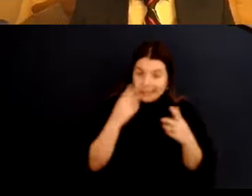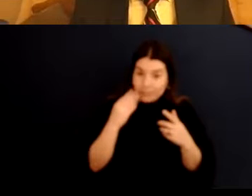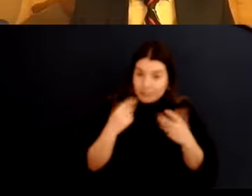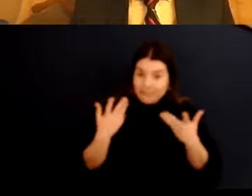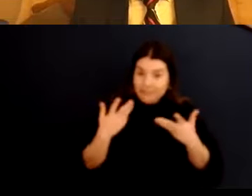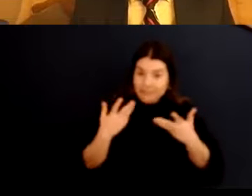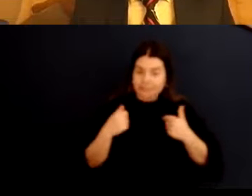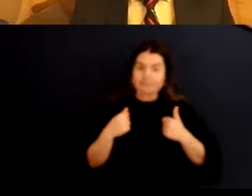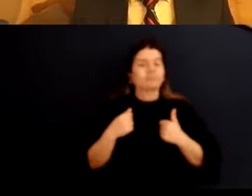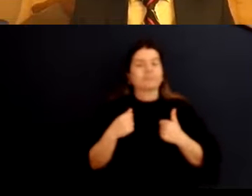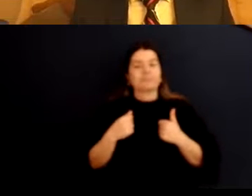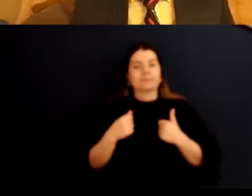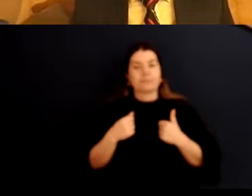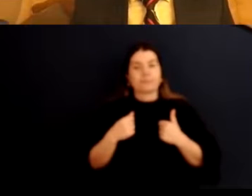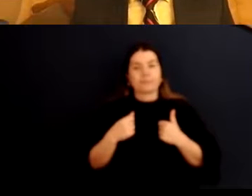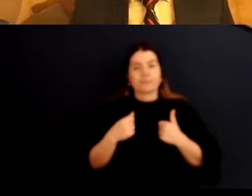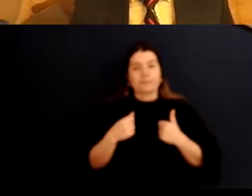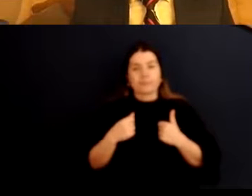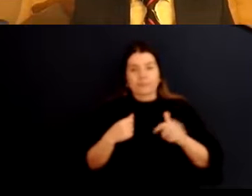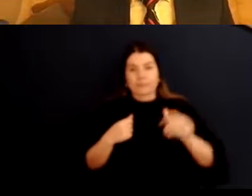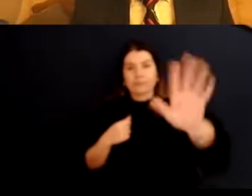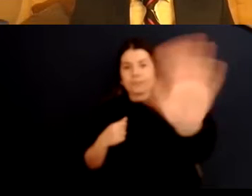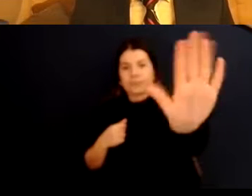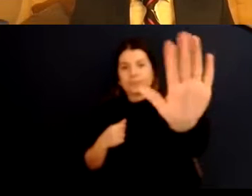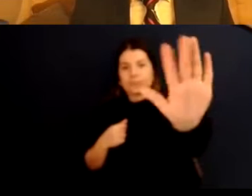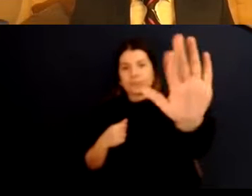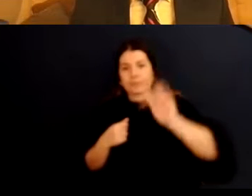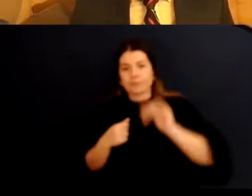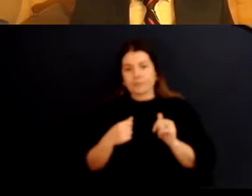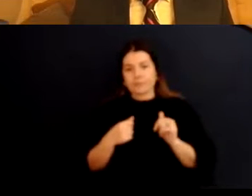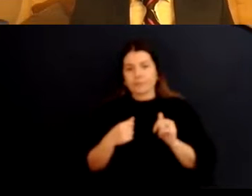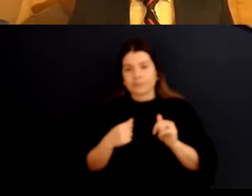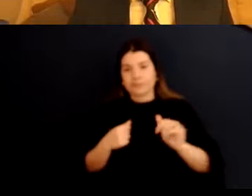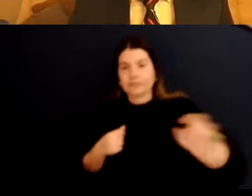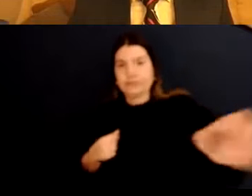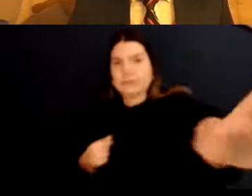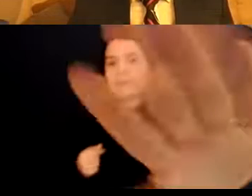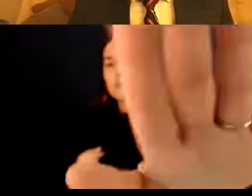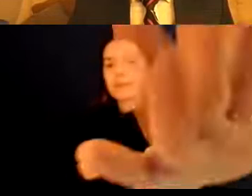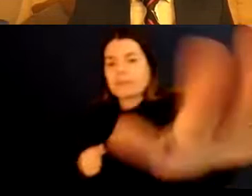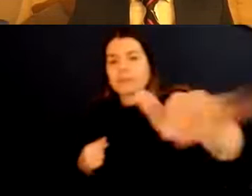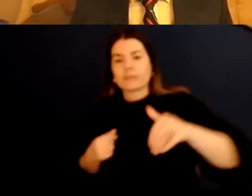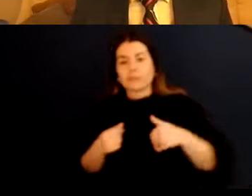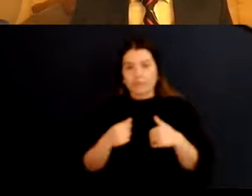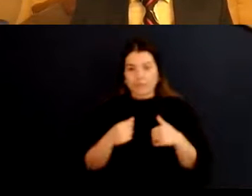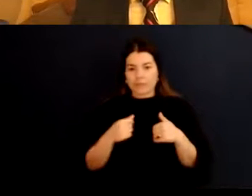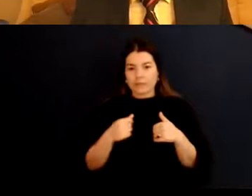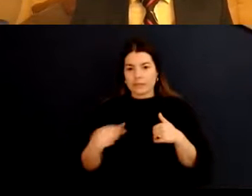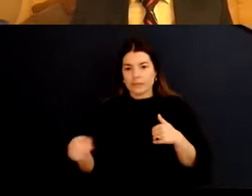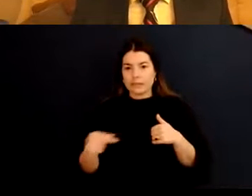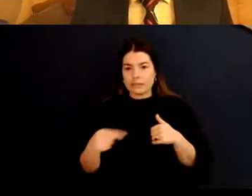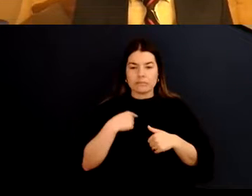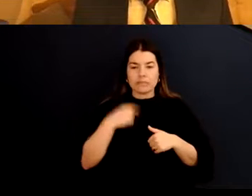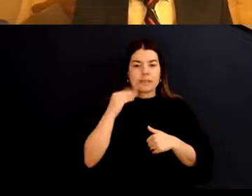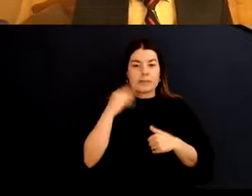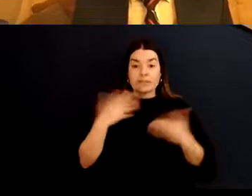showing them through stories like mine that no matter what you go through, you can still overcome and achieve. That's one way of being a role